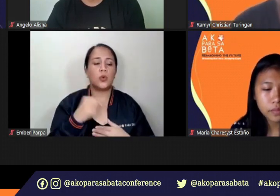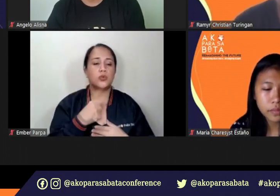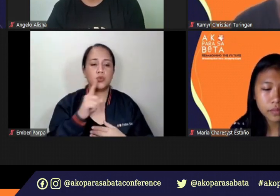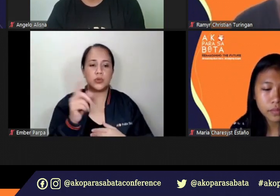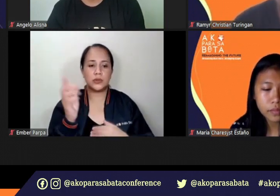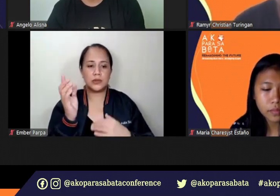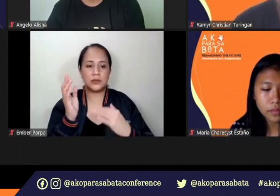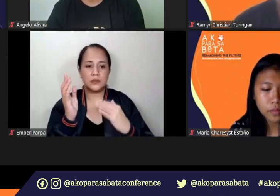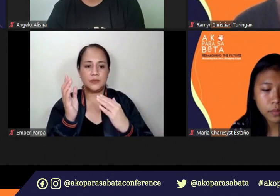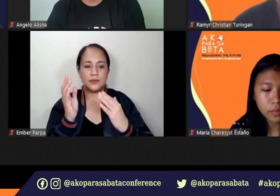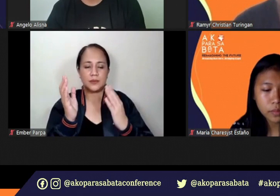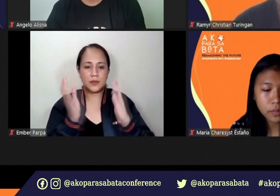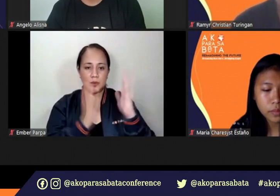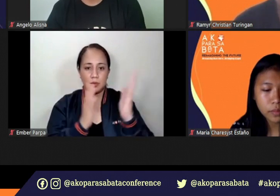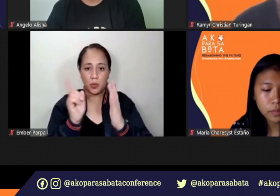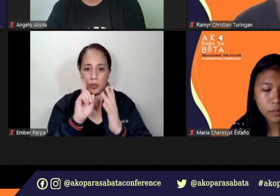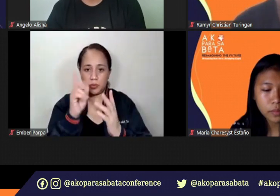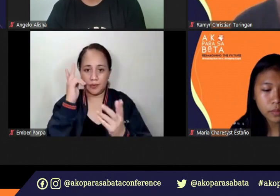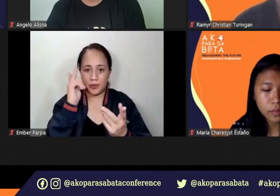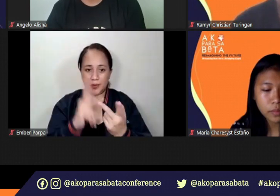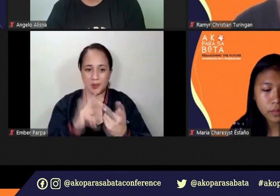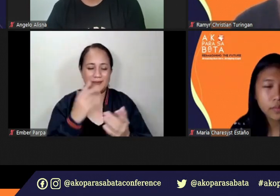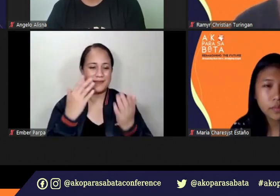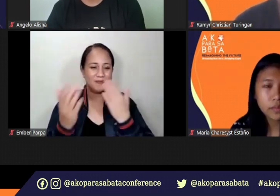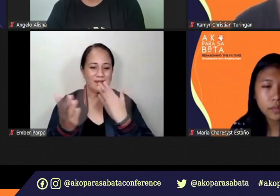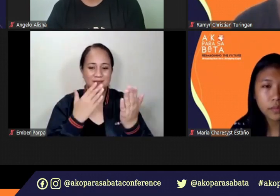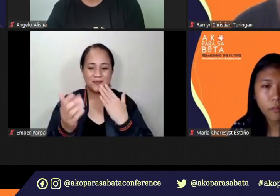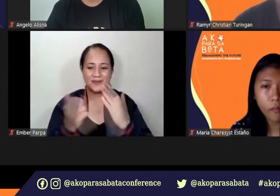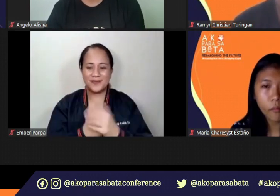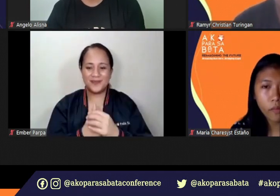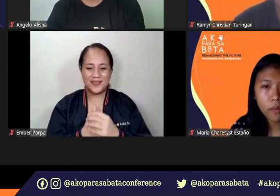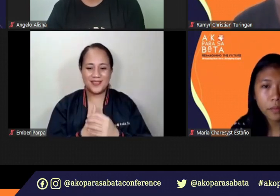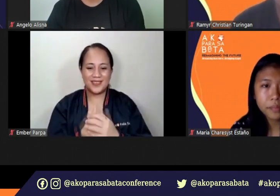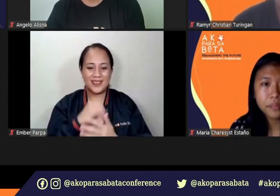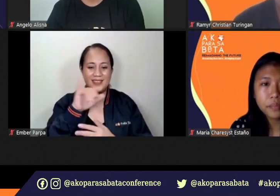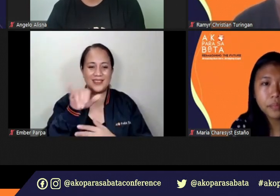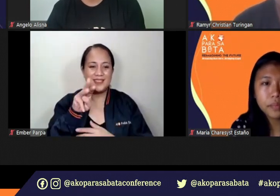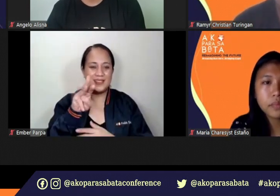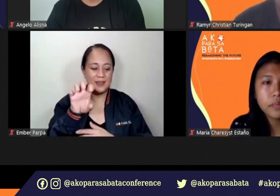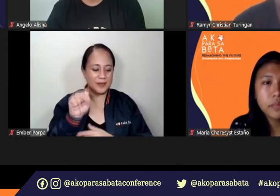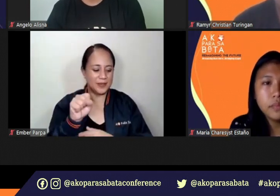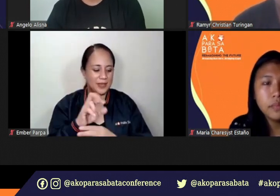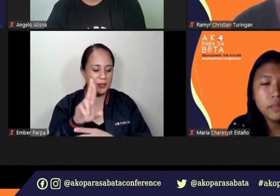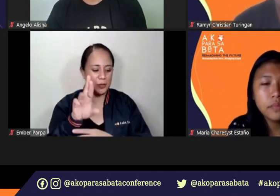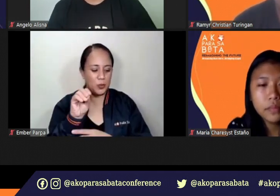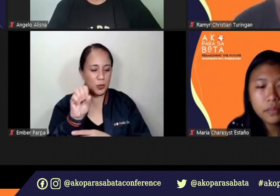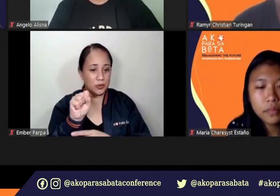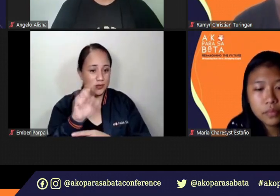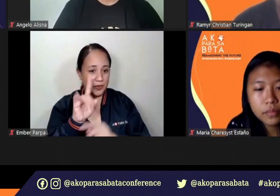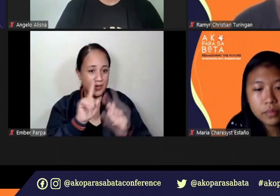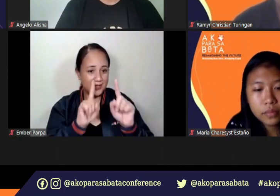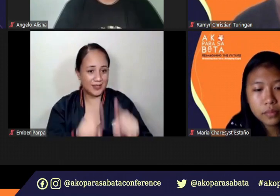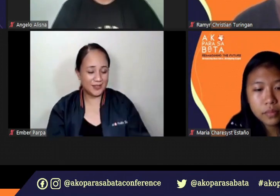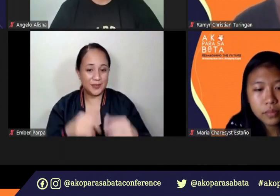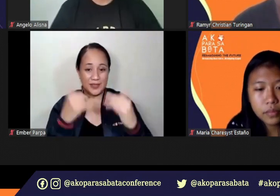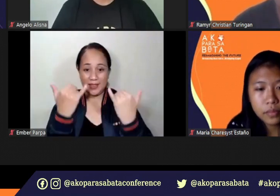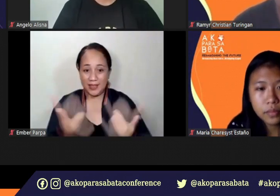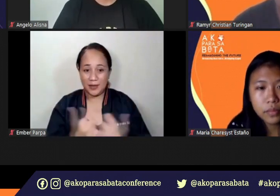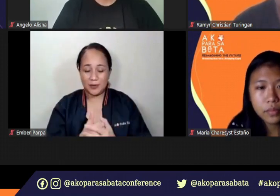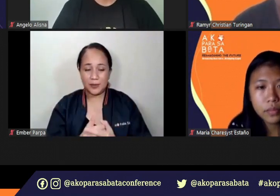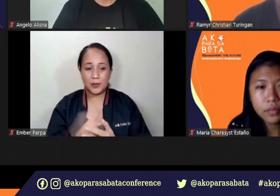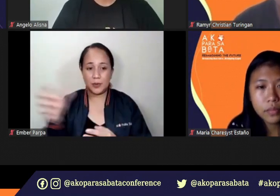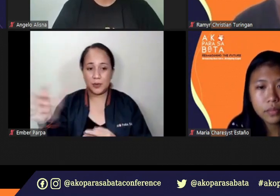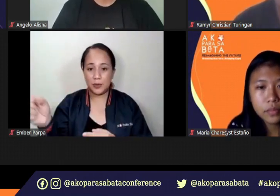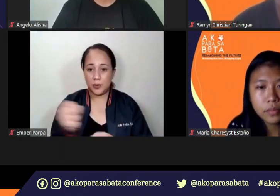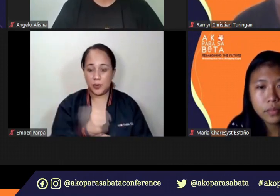serve its purpose. So thank you so much, James and Ross, for your answers. Now, tawagin ko